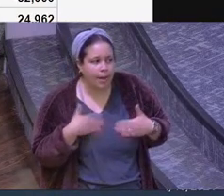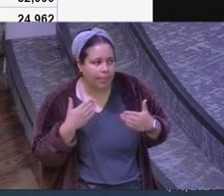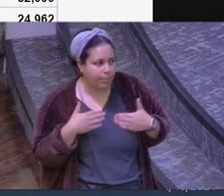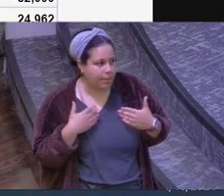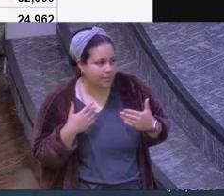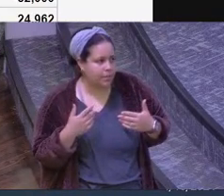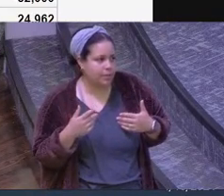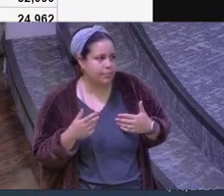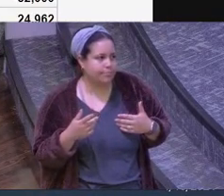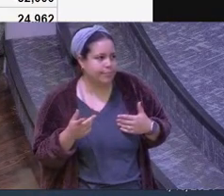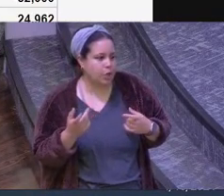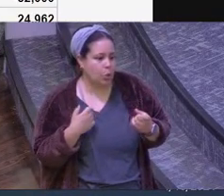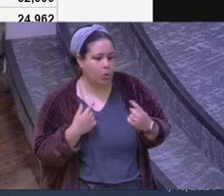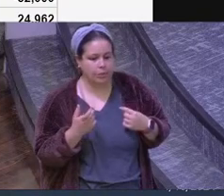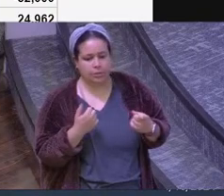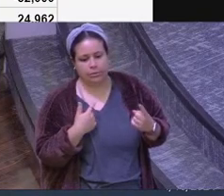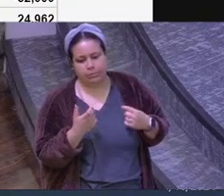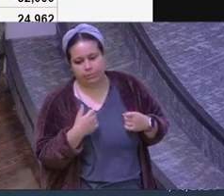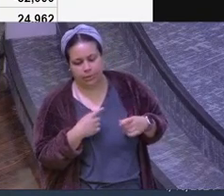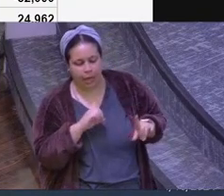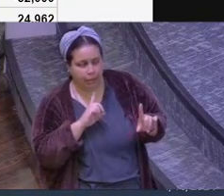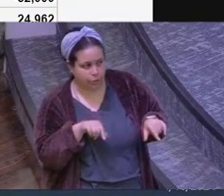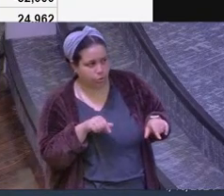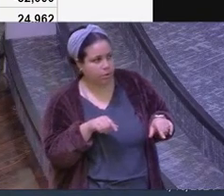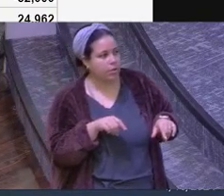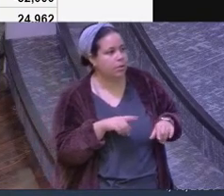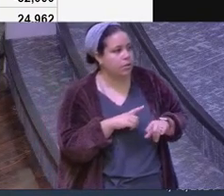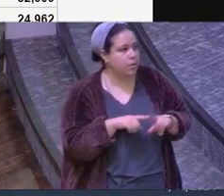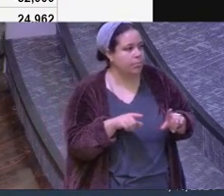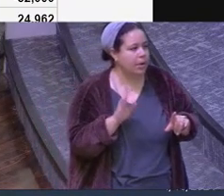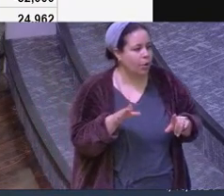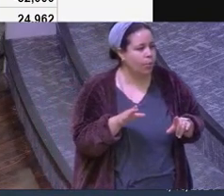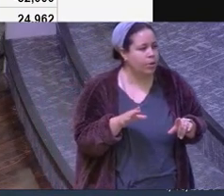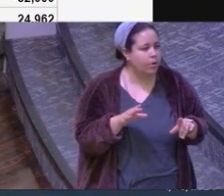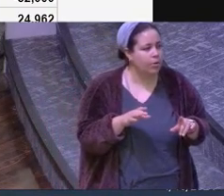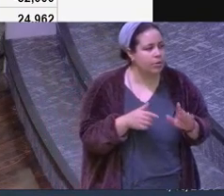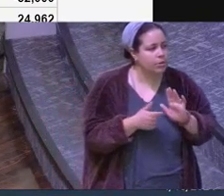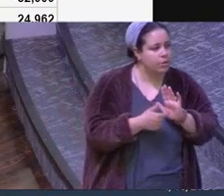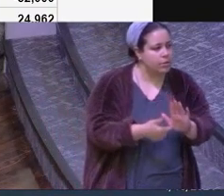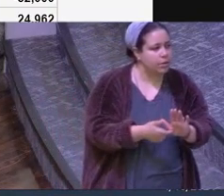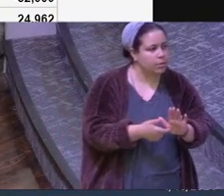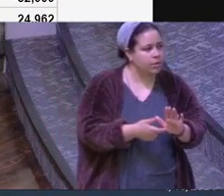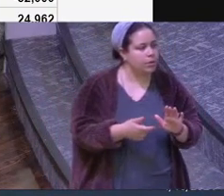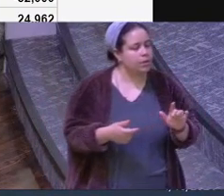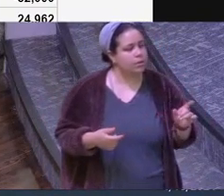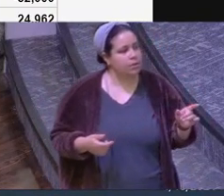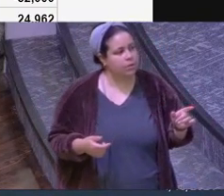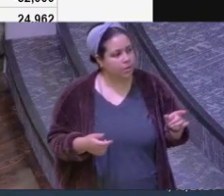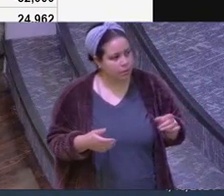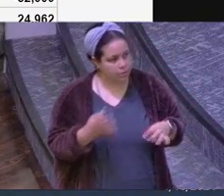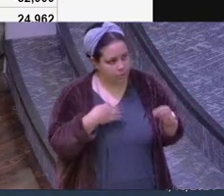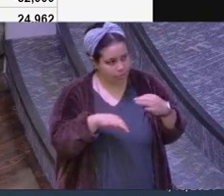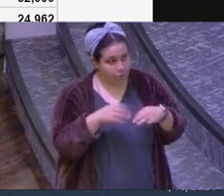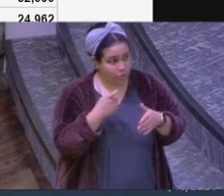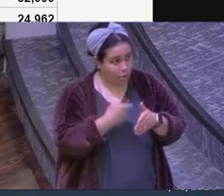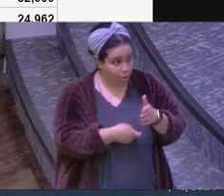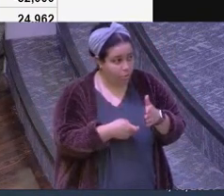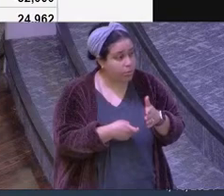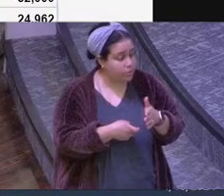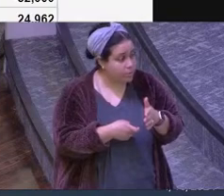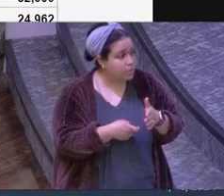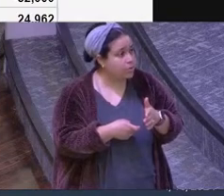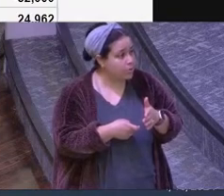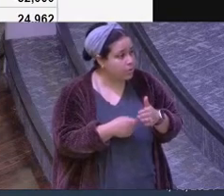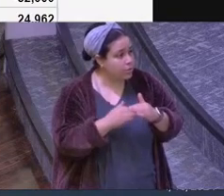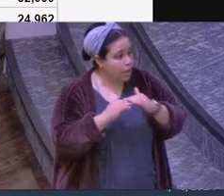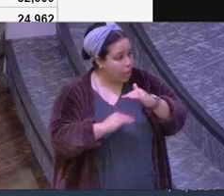know, any executive cabinet to answer these. A few I will point out. Our substitute cost has probably been under budgeted